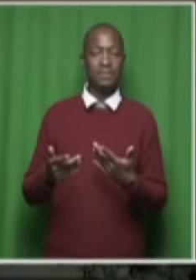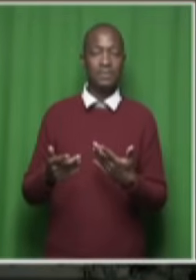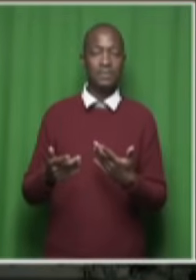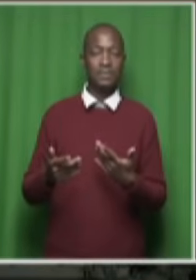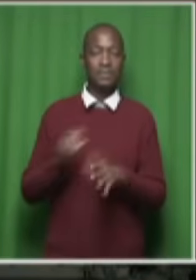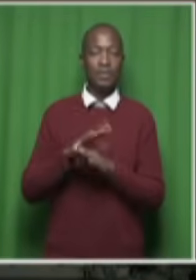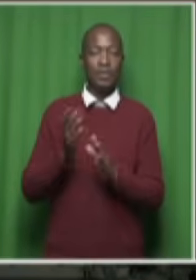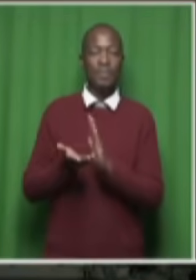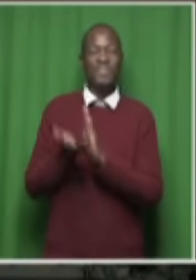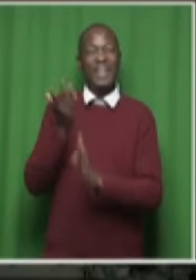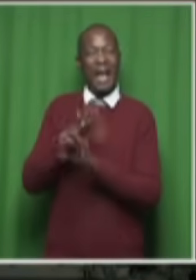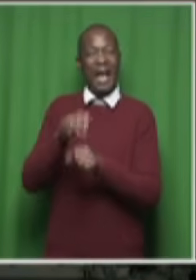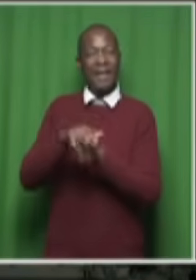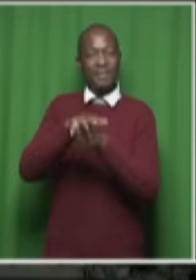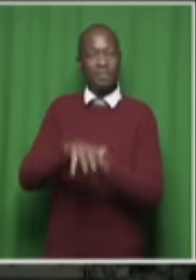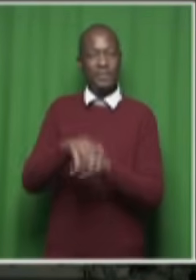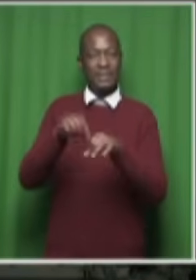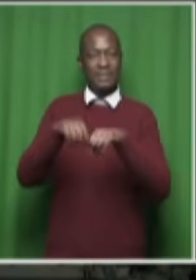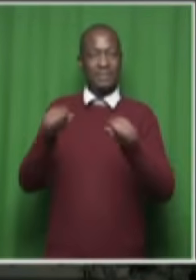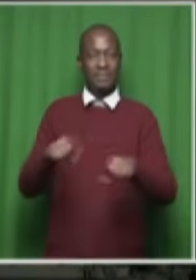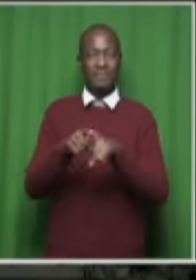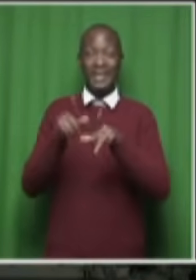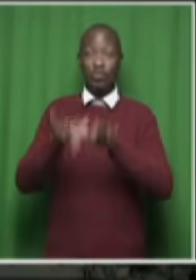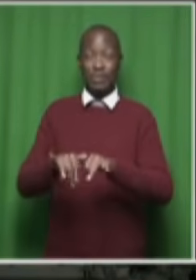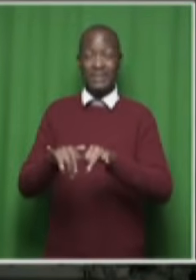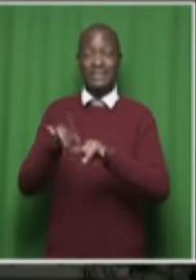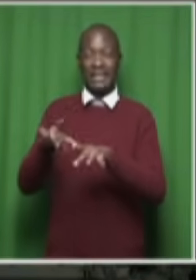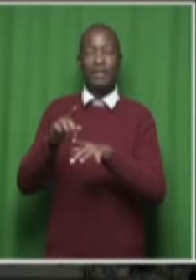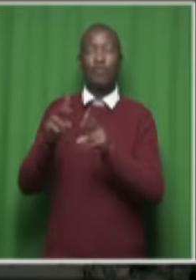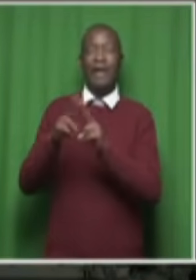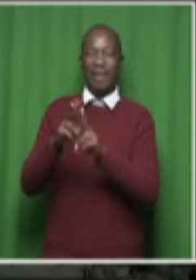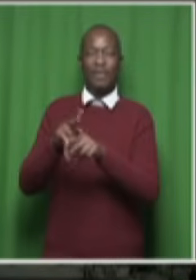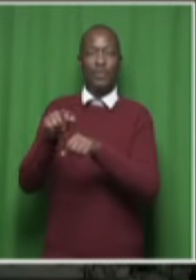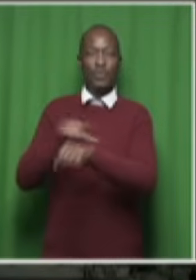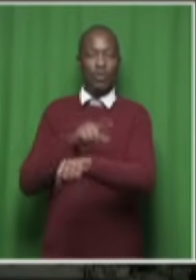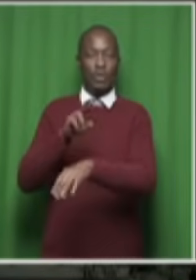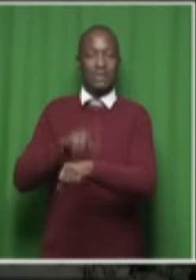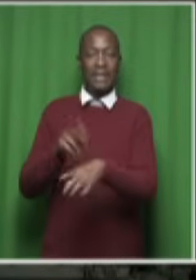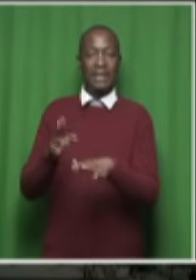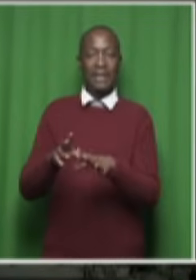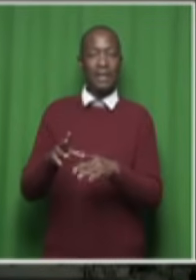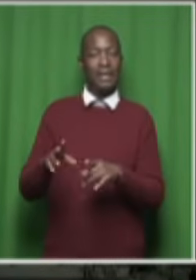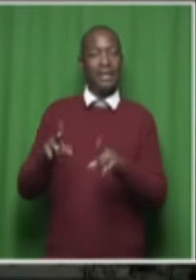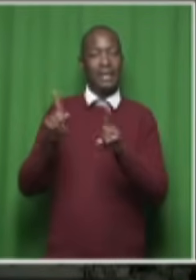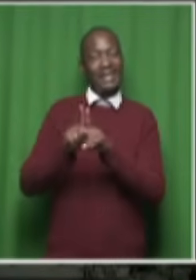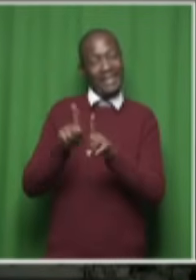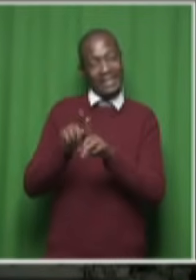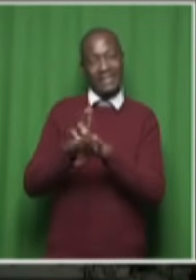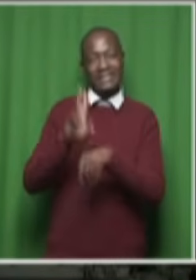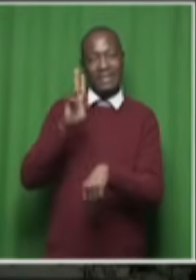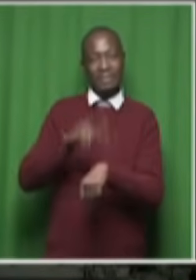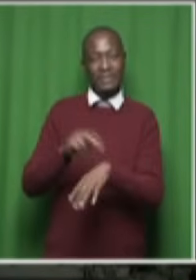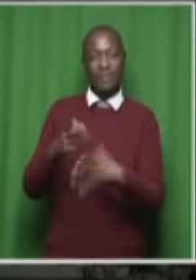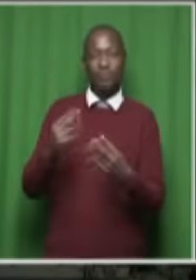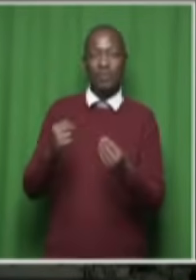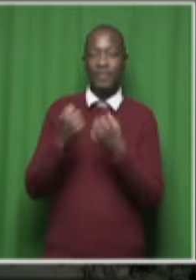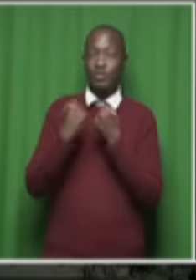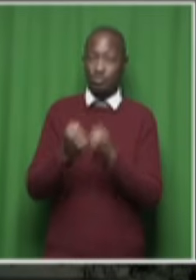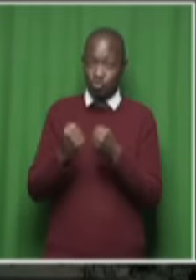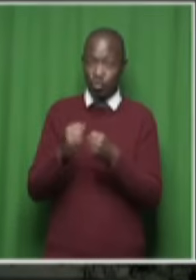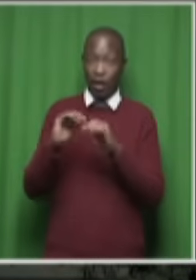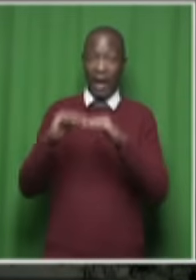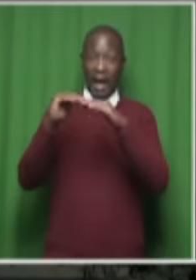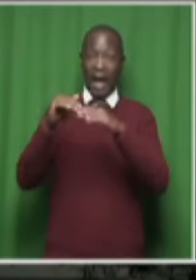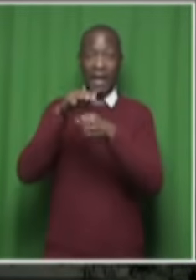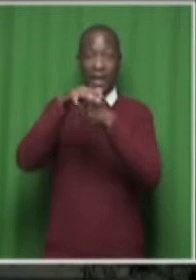of the high pressure system itself. It will remain in place for quite a long time. And at that same time that you have a strong high pressure system in